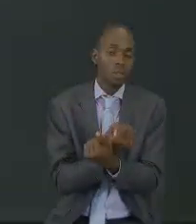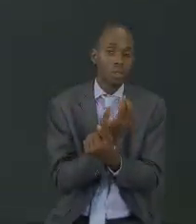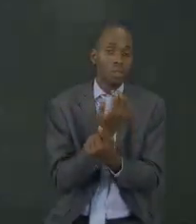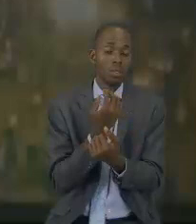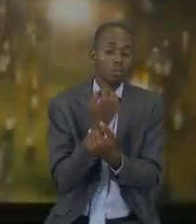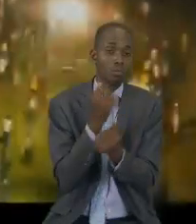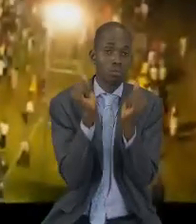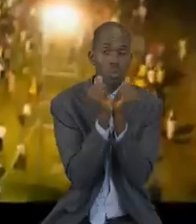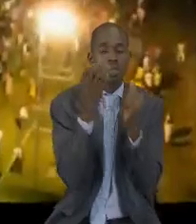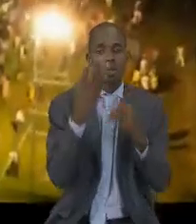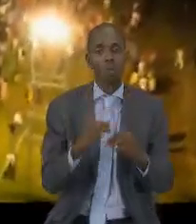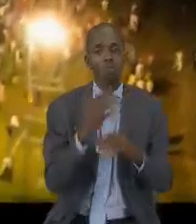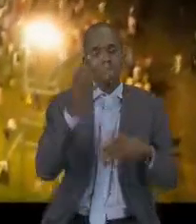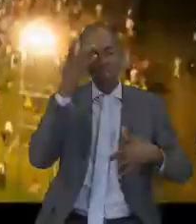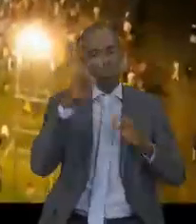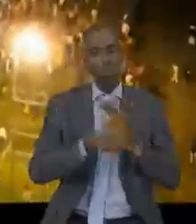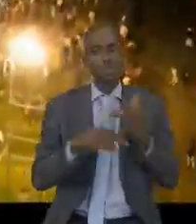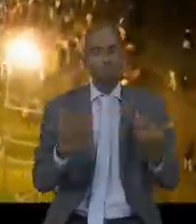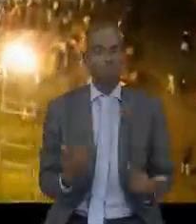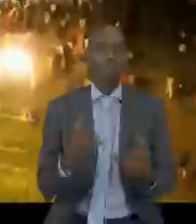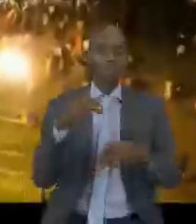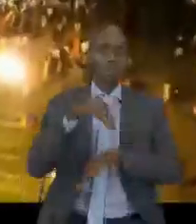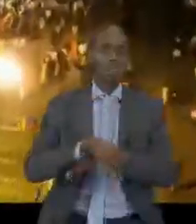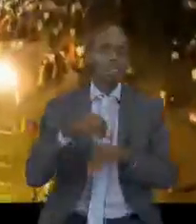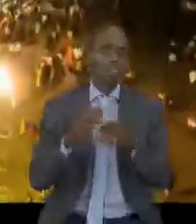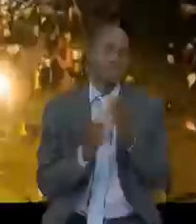in Jesus' name. Look at